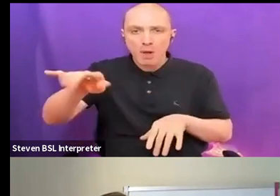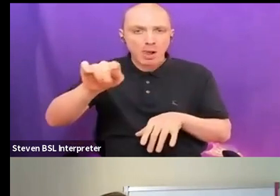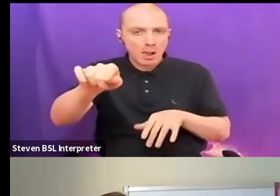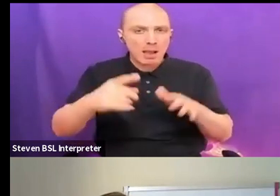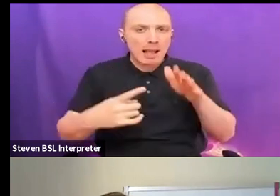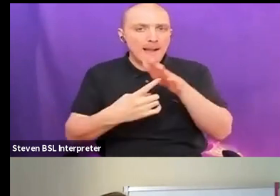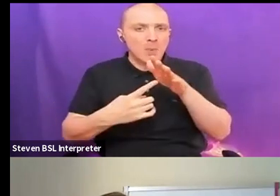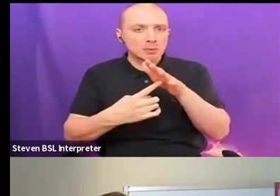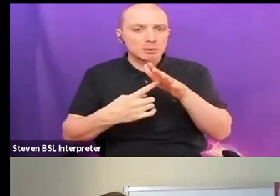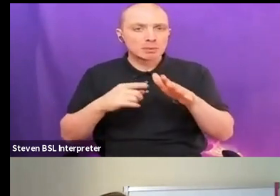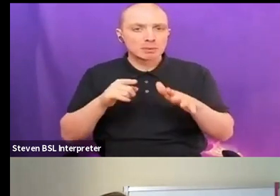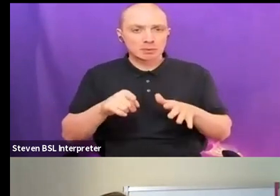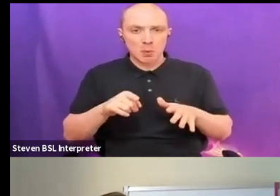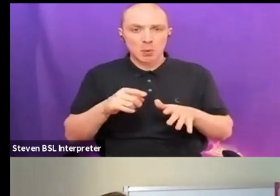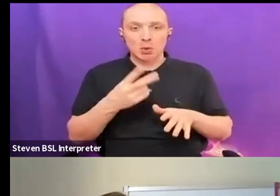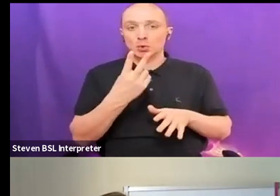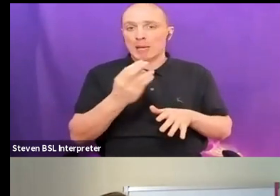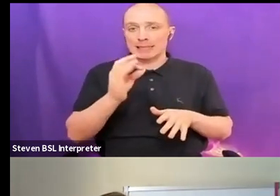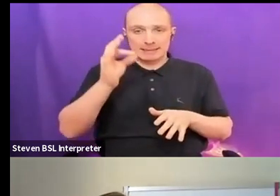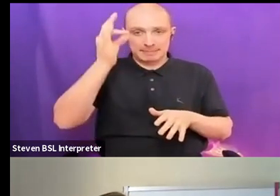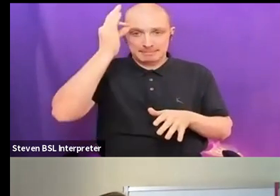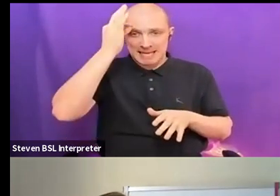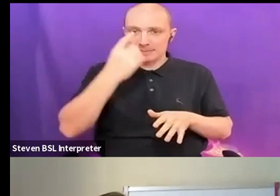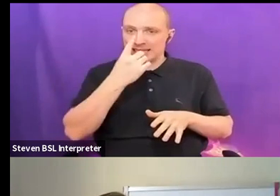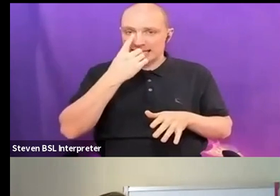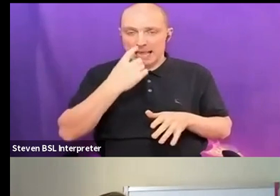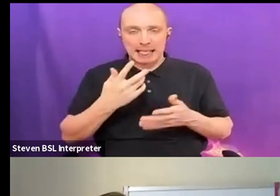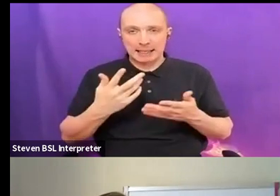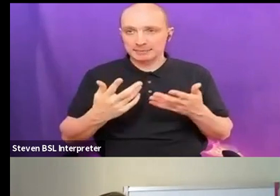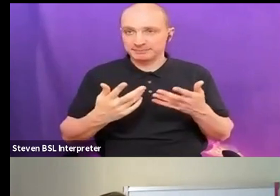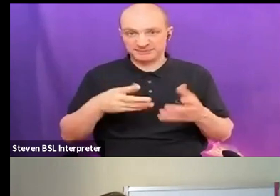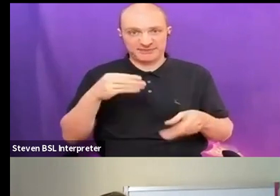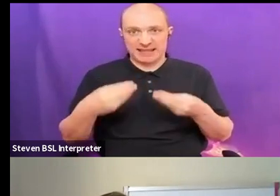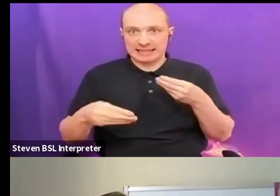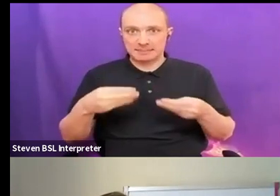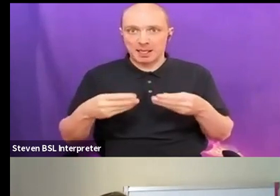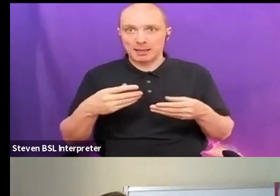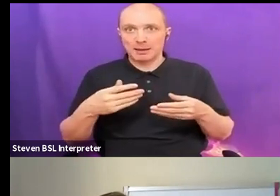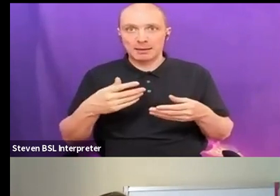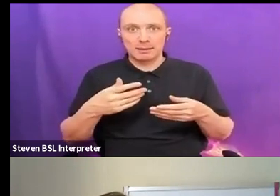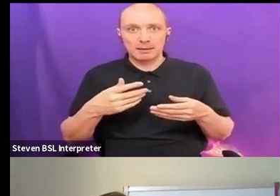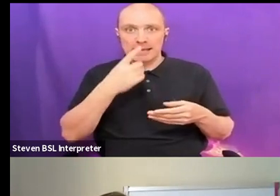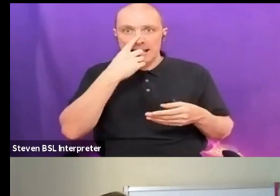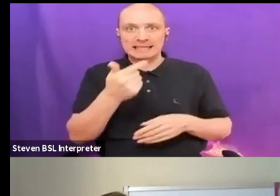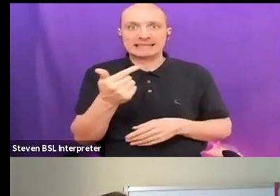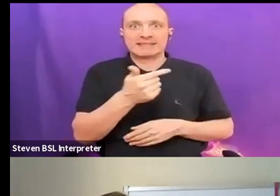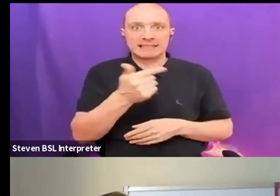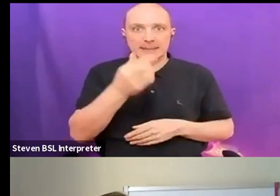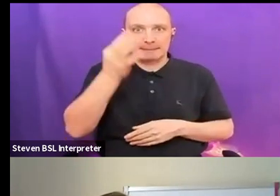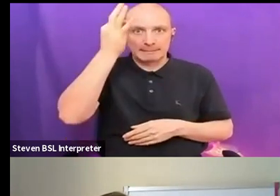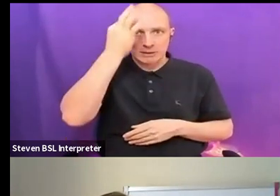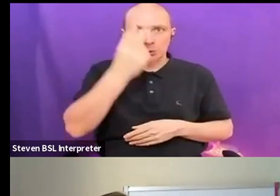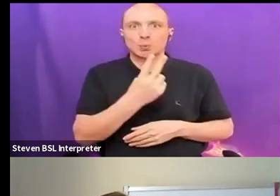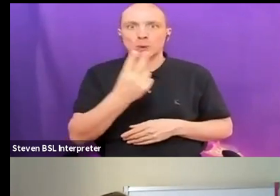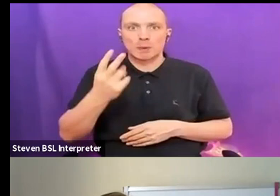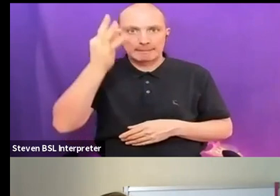20 of 20 minutes, it could be 17 and a half, it might be 32. Yeah. We need to make sure that it's the concept that we're thinking about